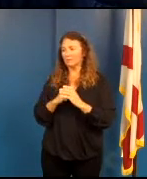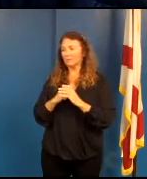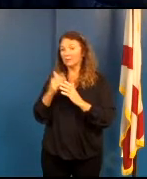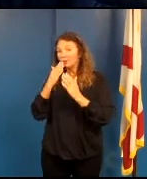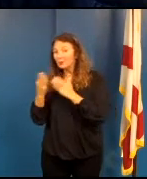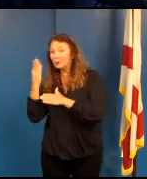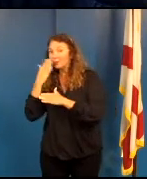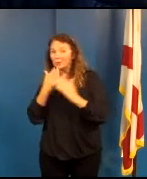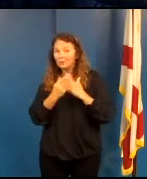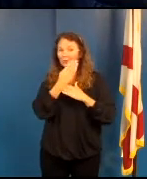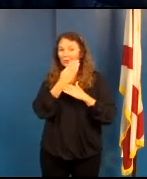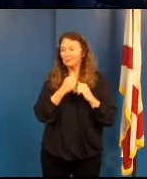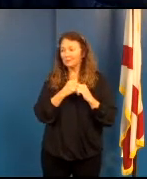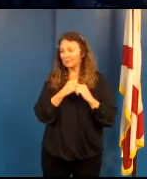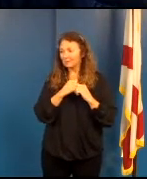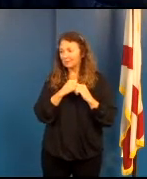Good morning.